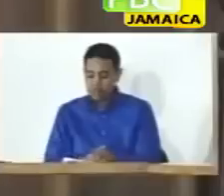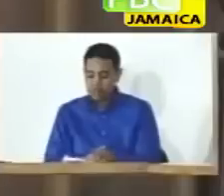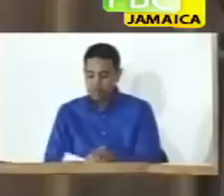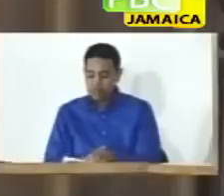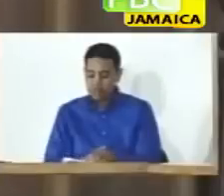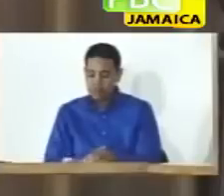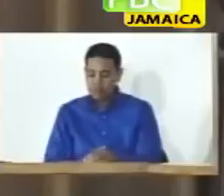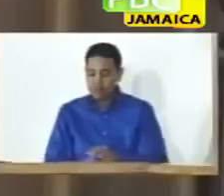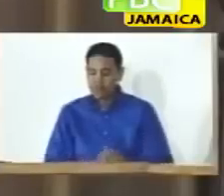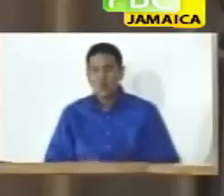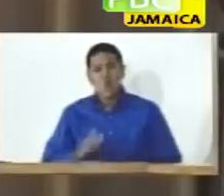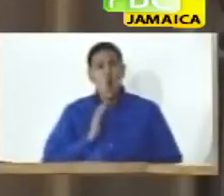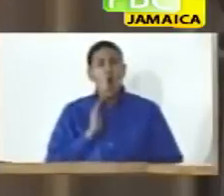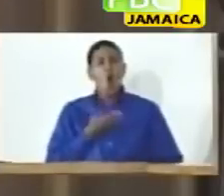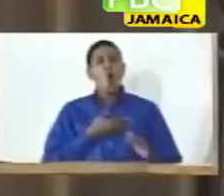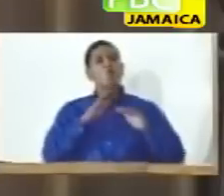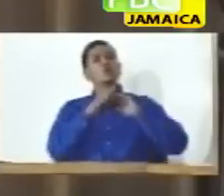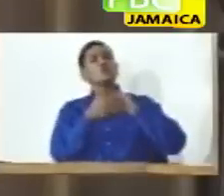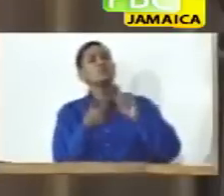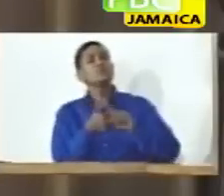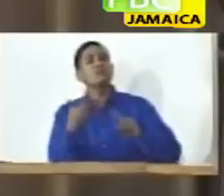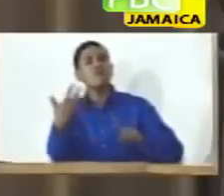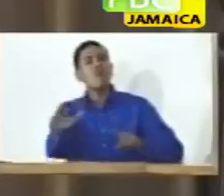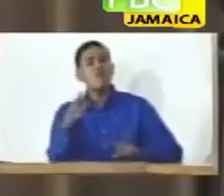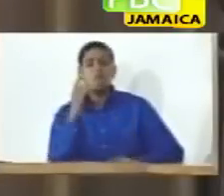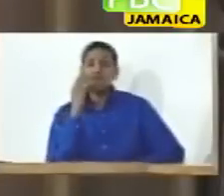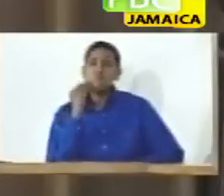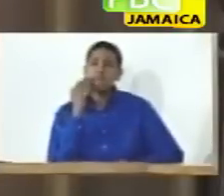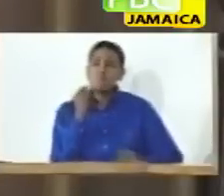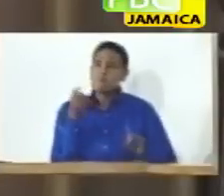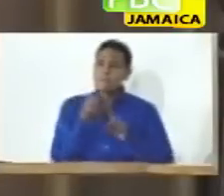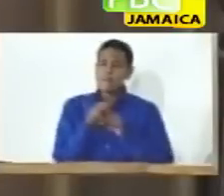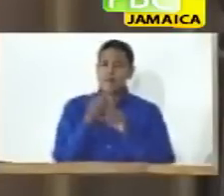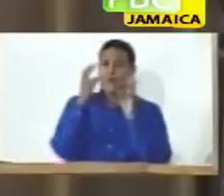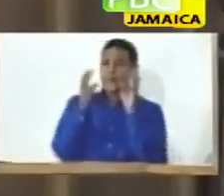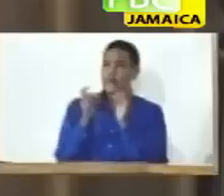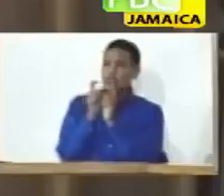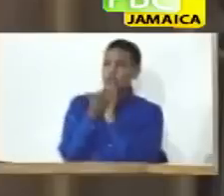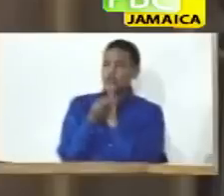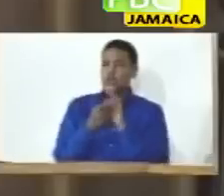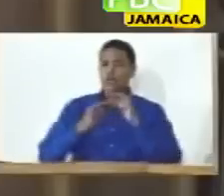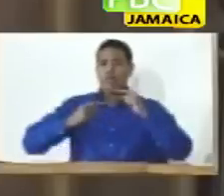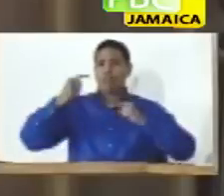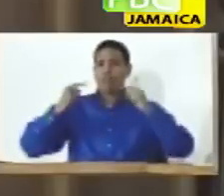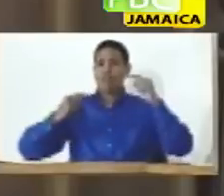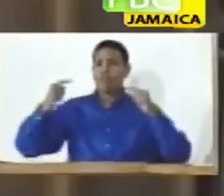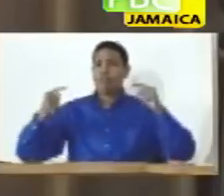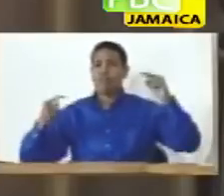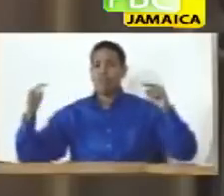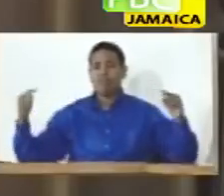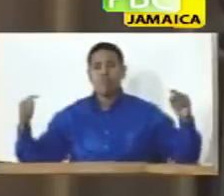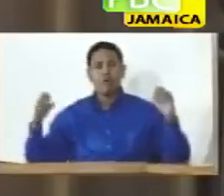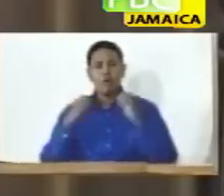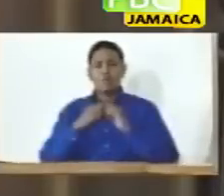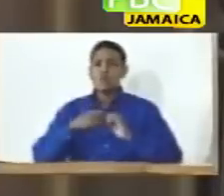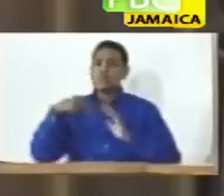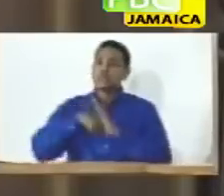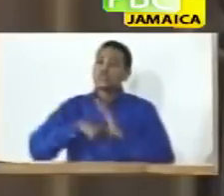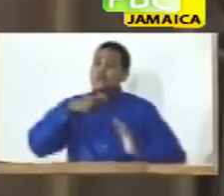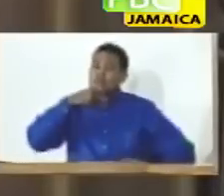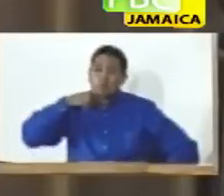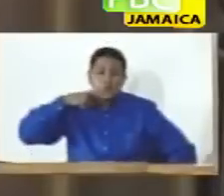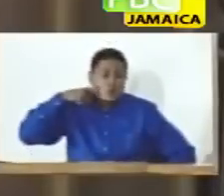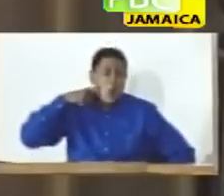Our island is already experiencing the impacts of climate variations with more intense drought